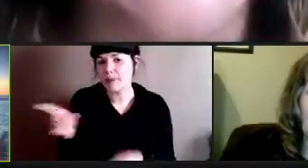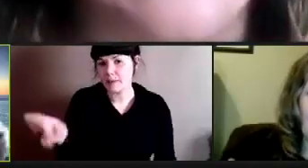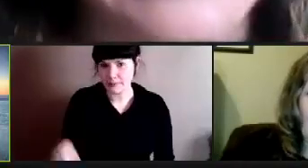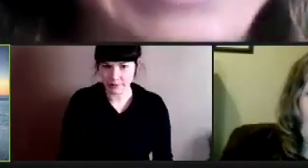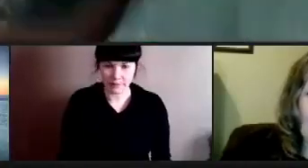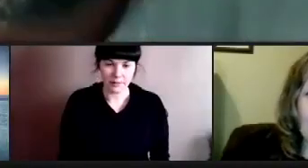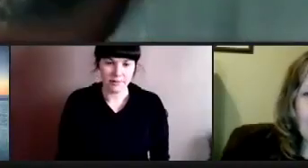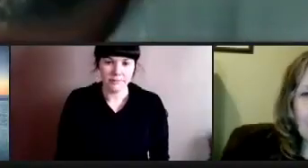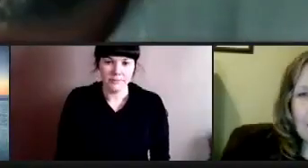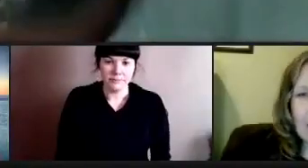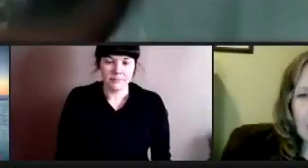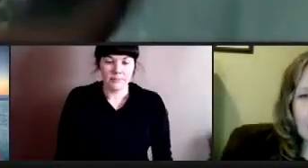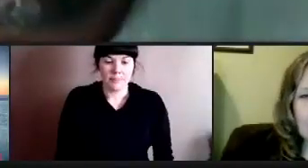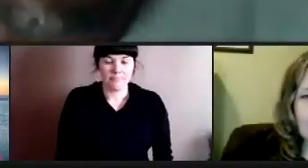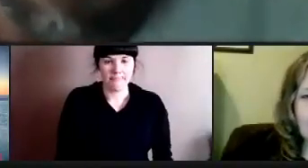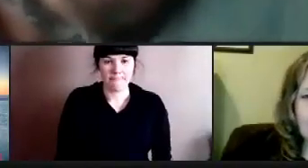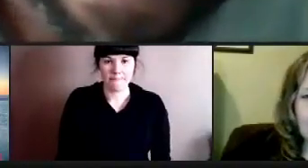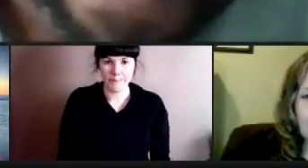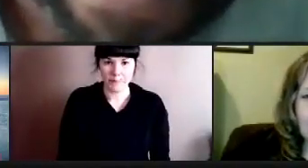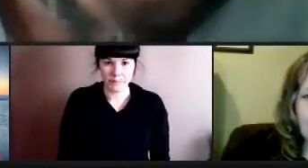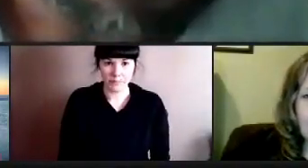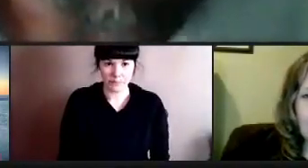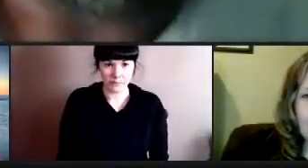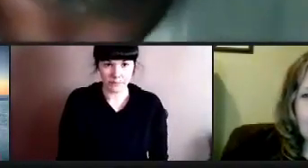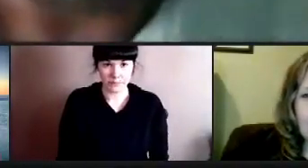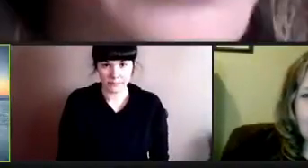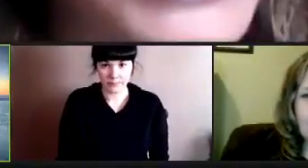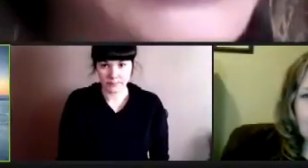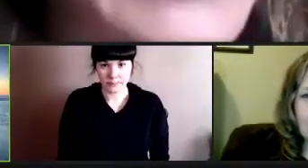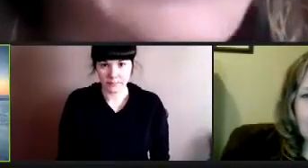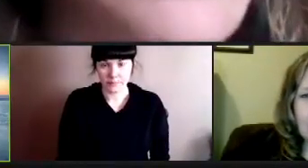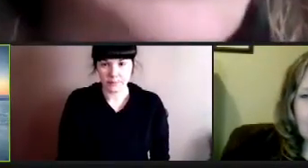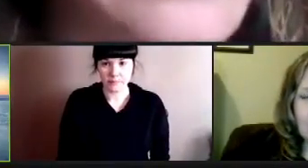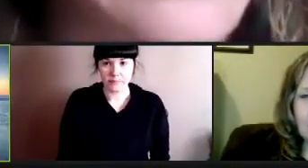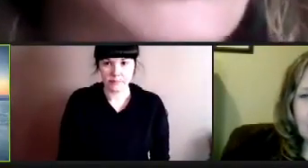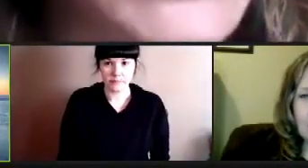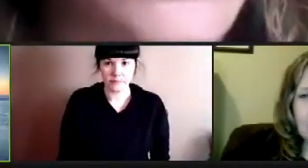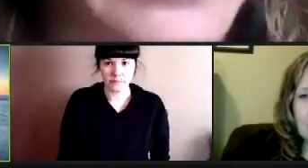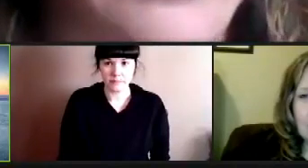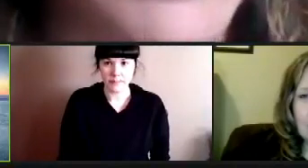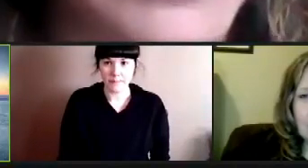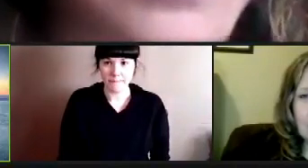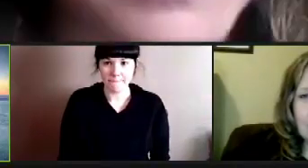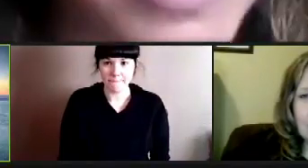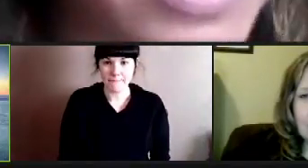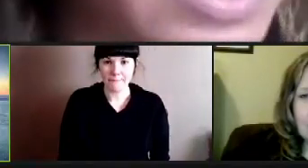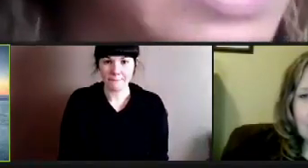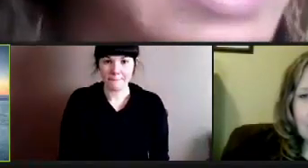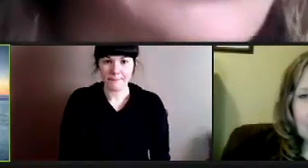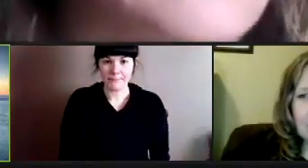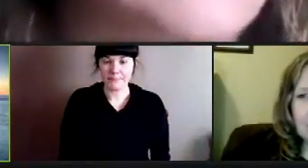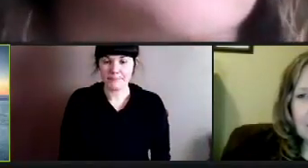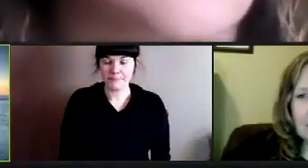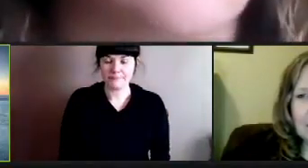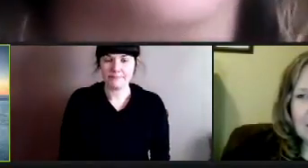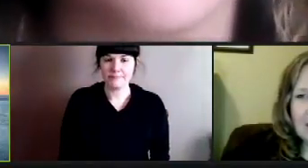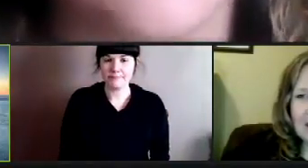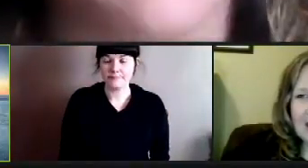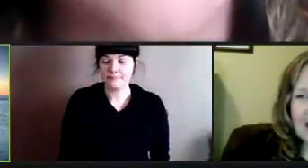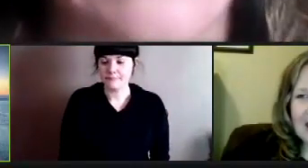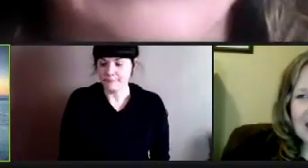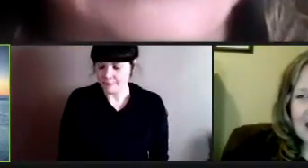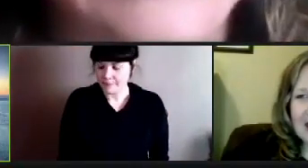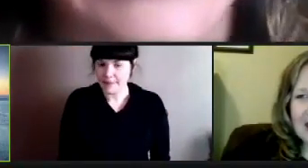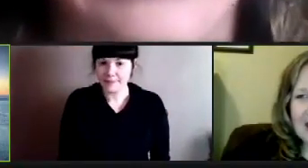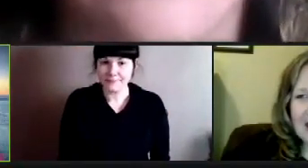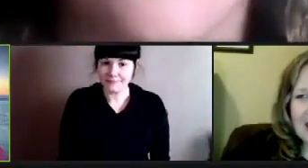vaya al sitio Detroit Hispanic Development Corporation. Ahí va a haber traducción en vivo por la señora